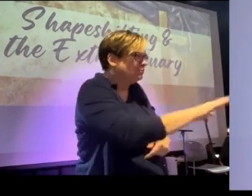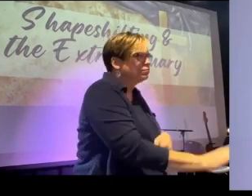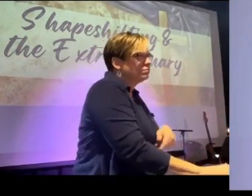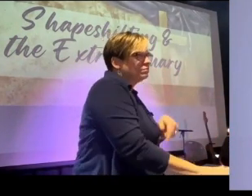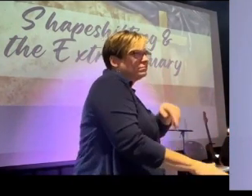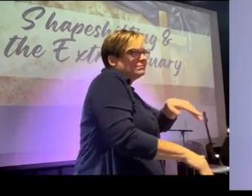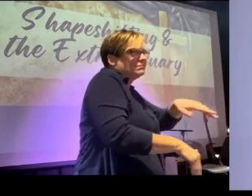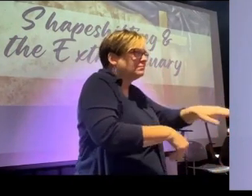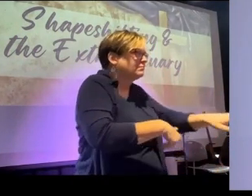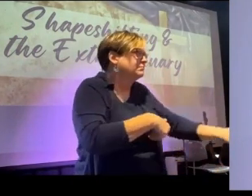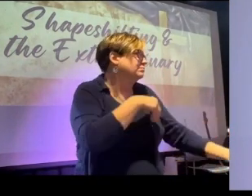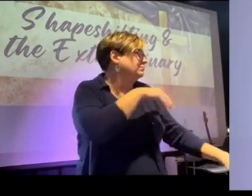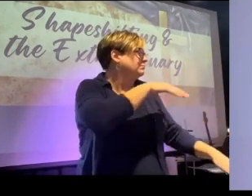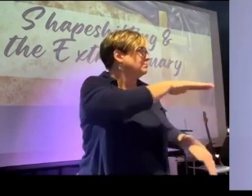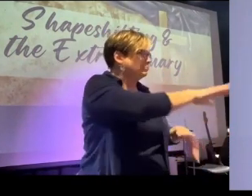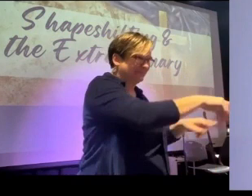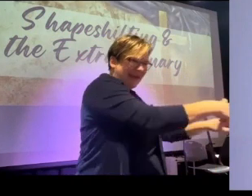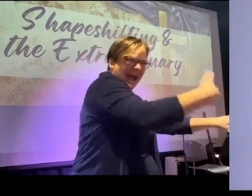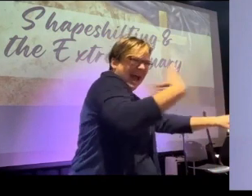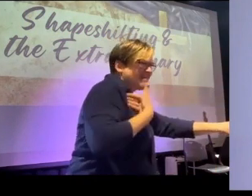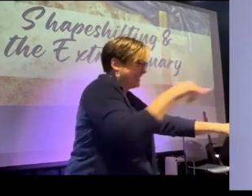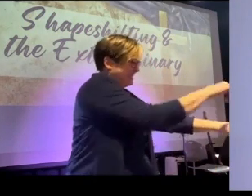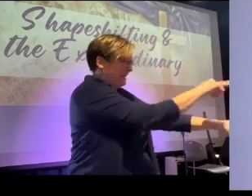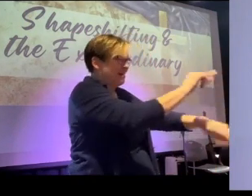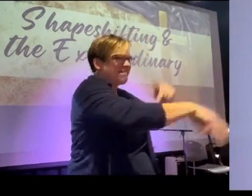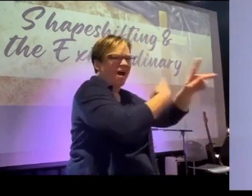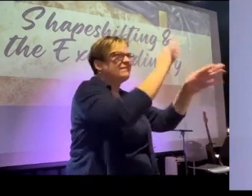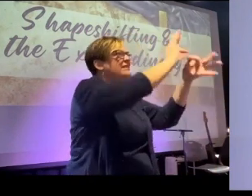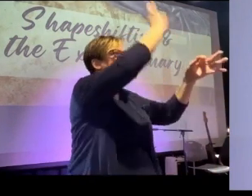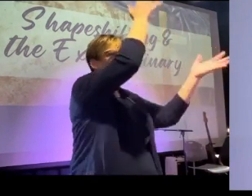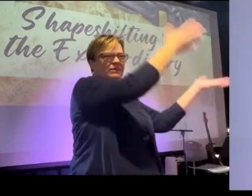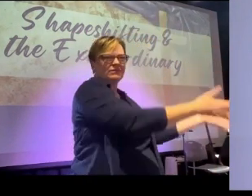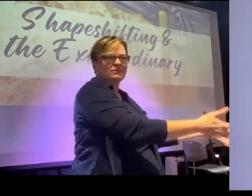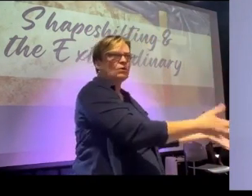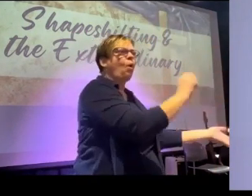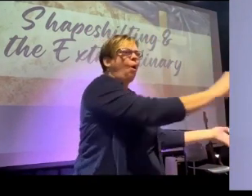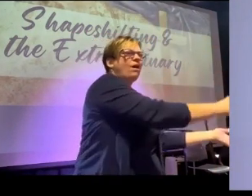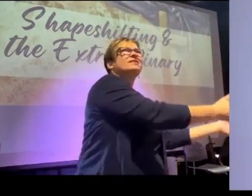whether you circle the air, the sky of the daylight,